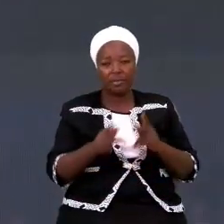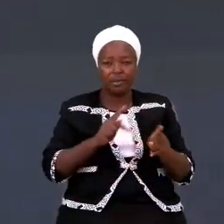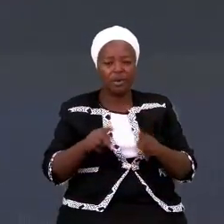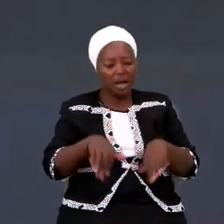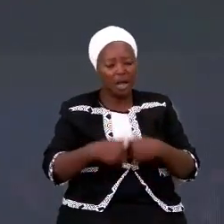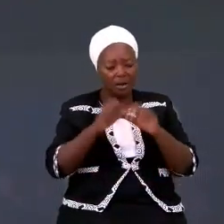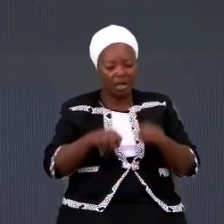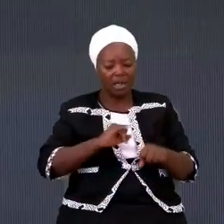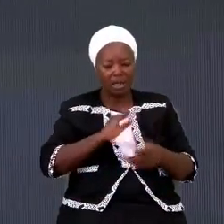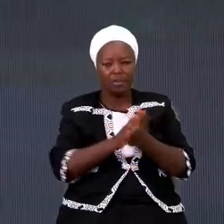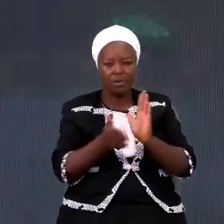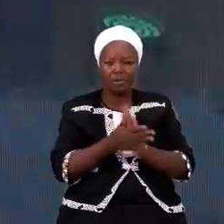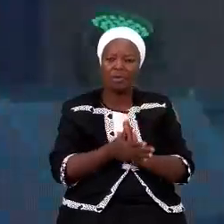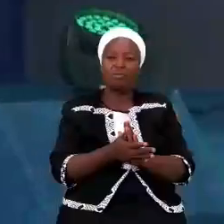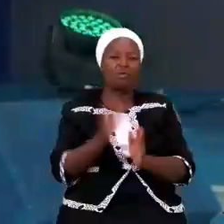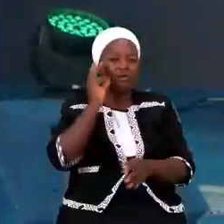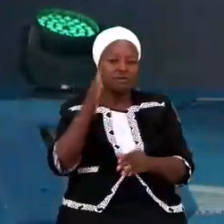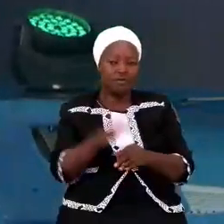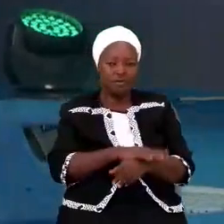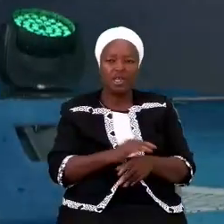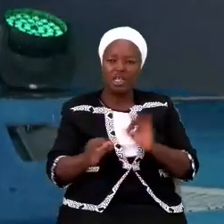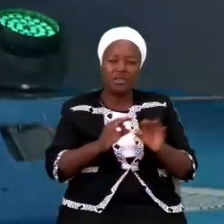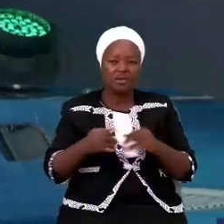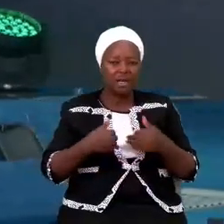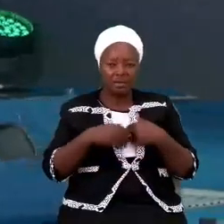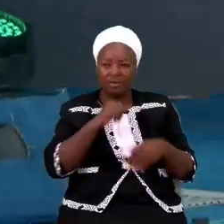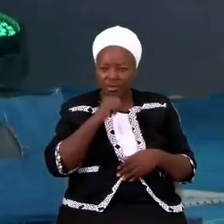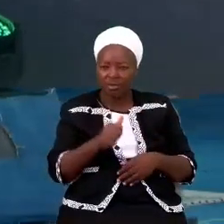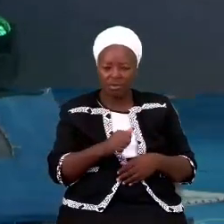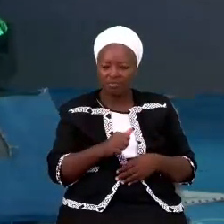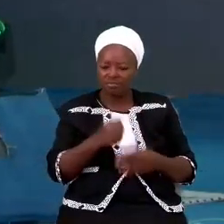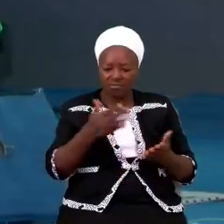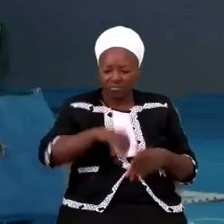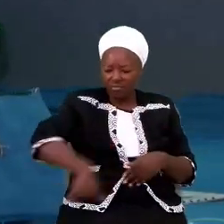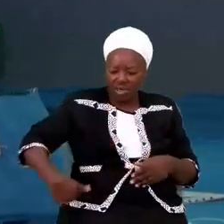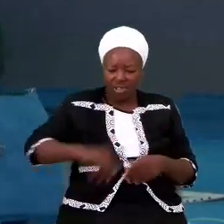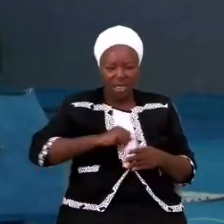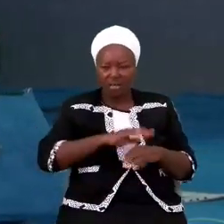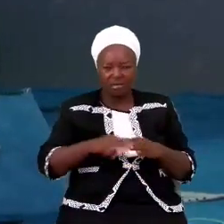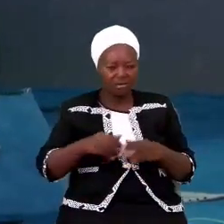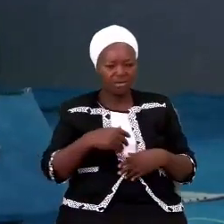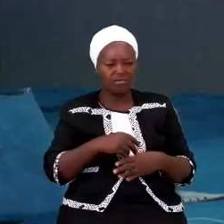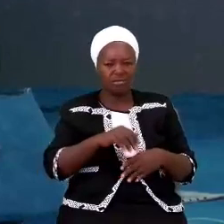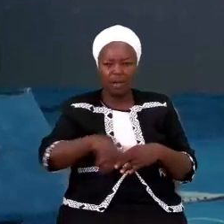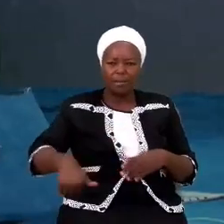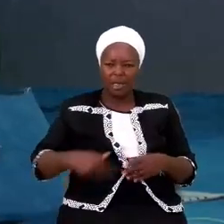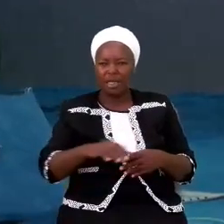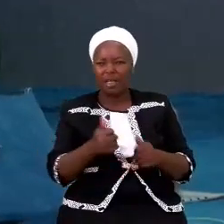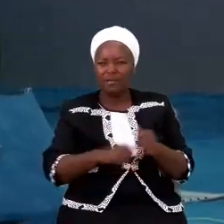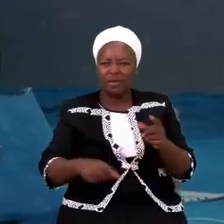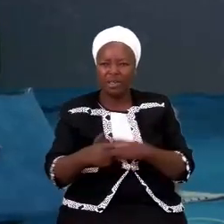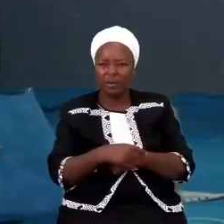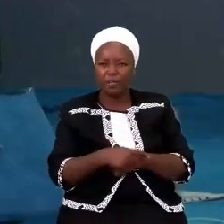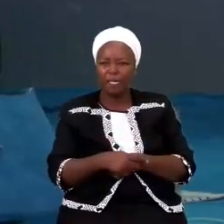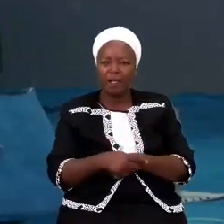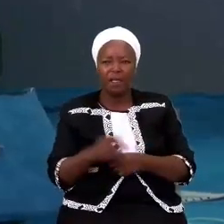if I don't plan every day, I'm going to do good today, I'm going to exhibit, express the Christian life